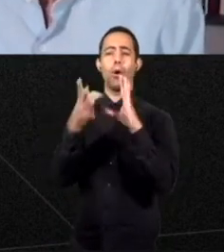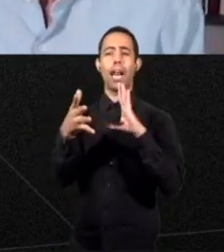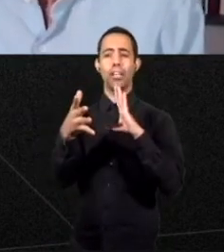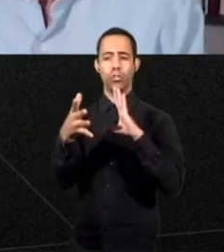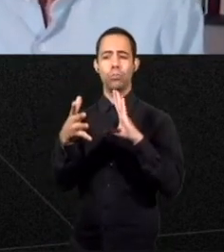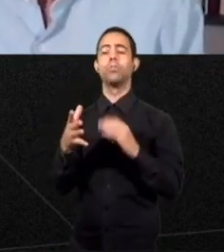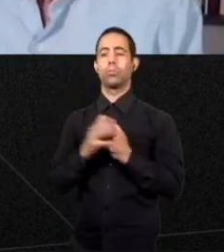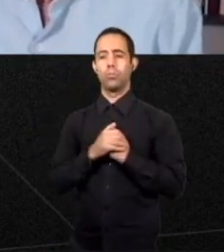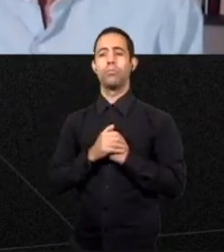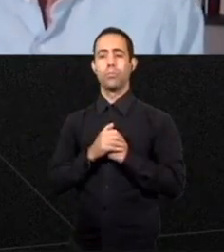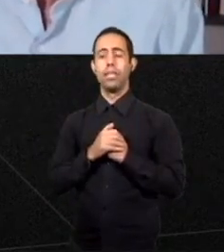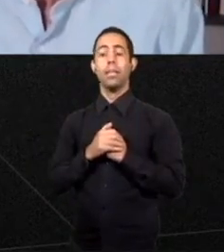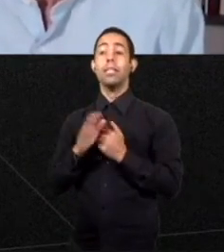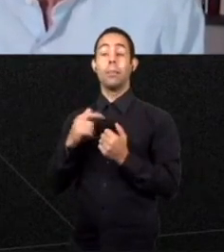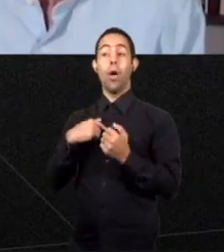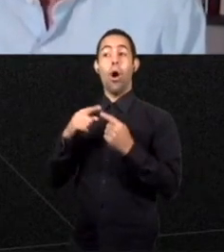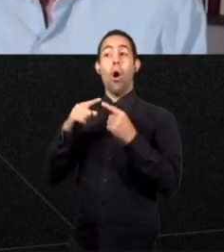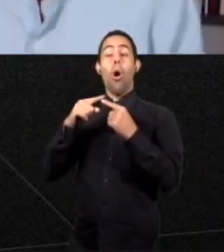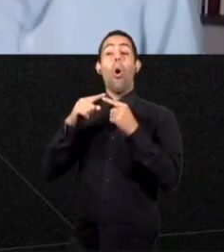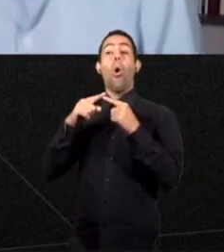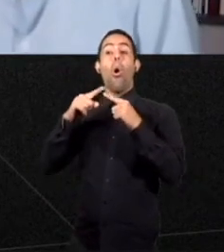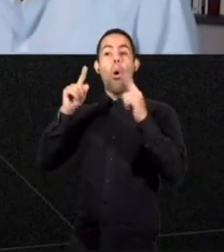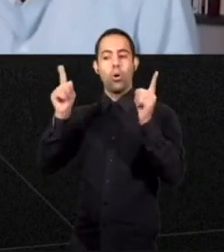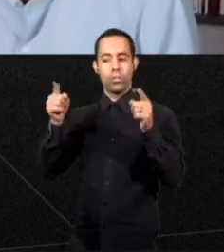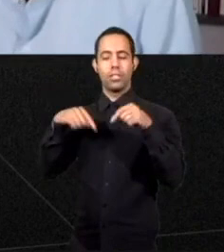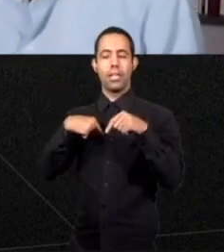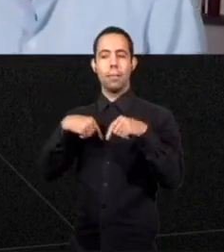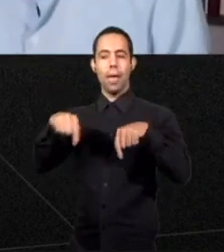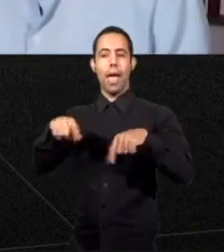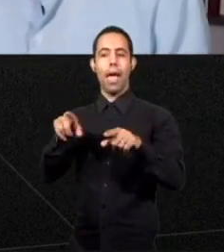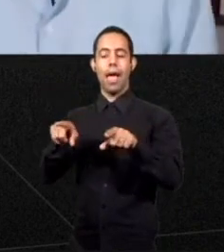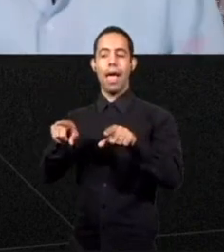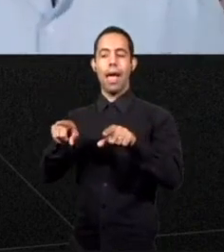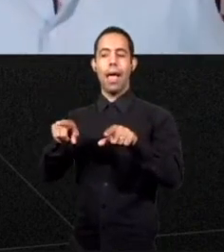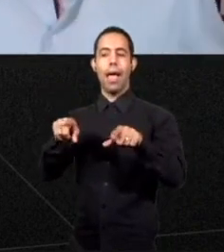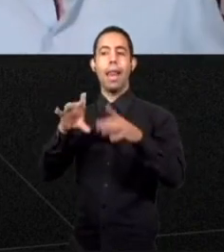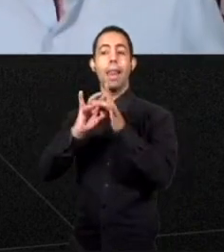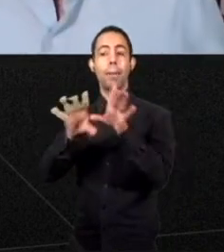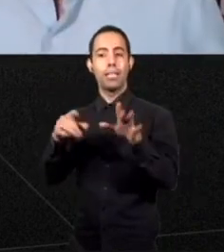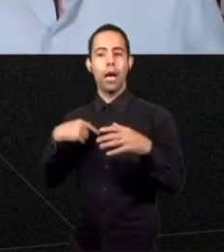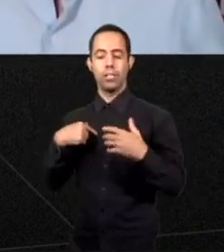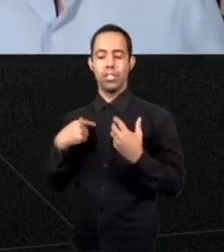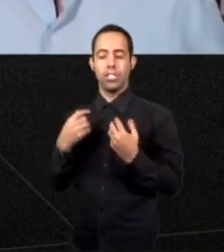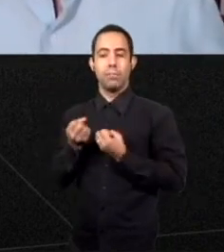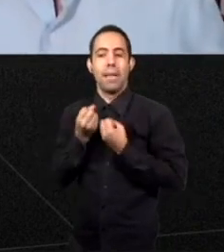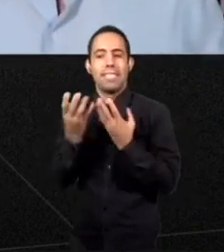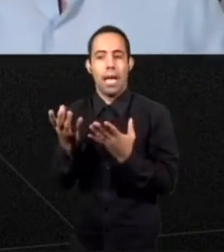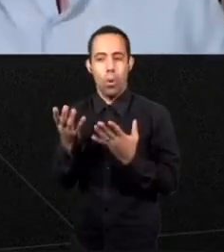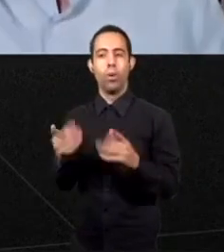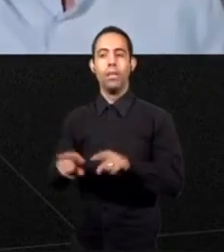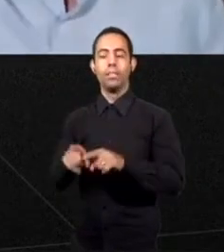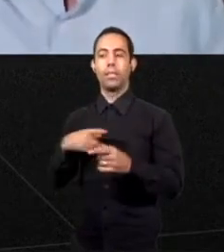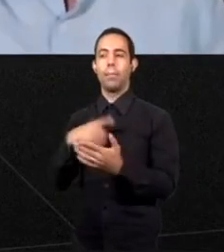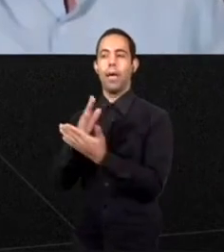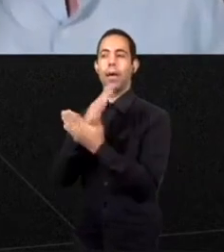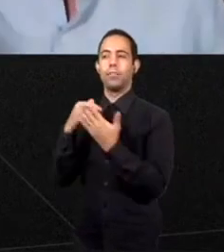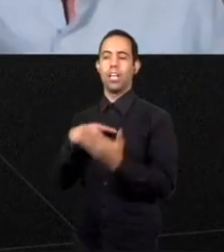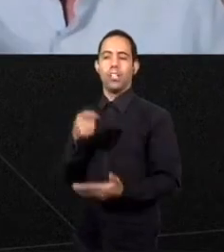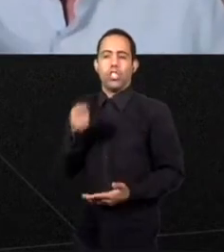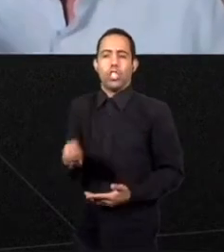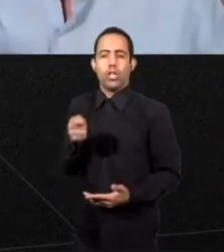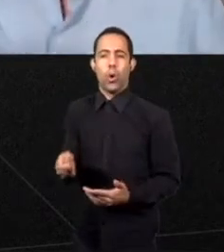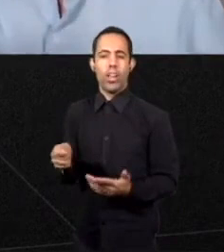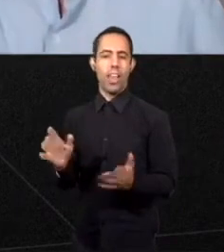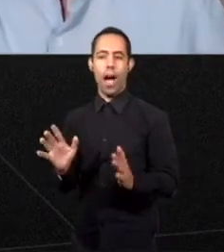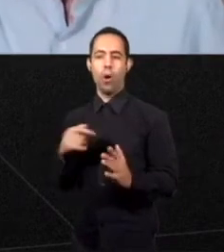freedom of press and freedom of expression, because I know that, in a dictatorship, when the government has an interest